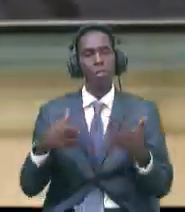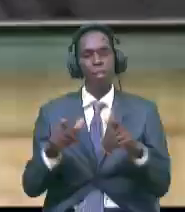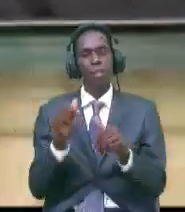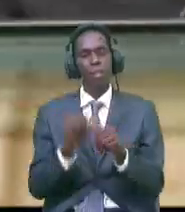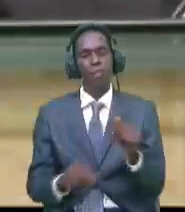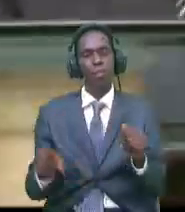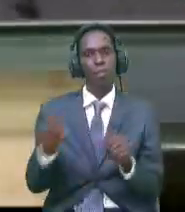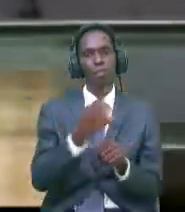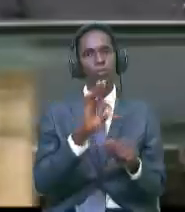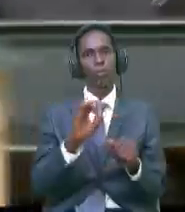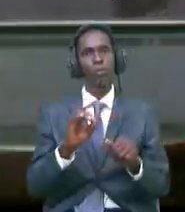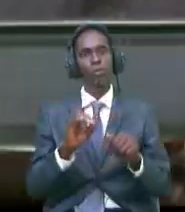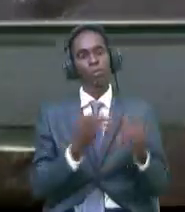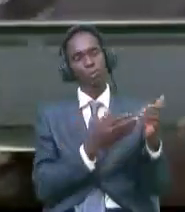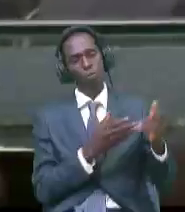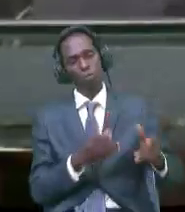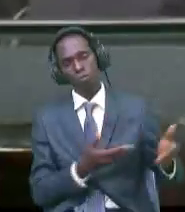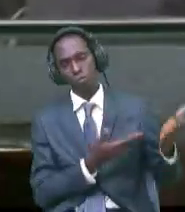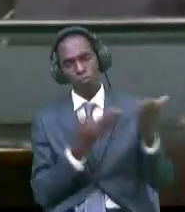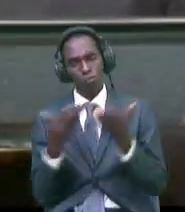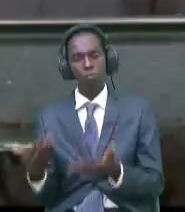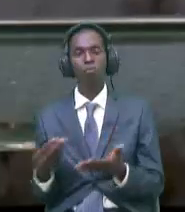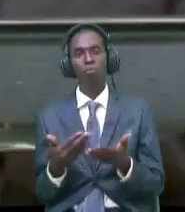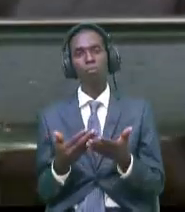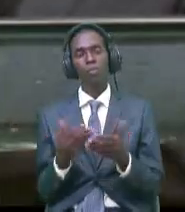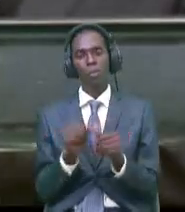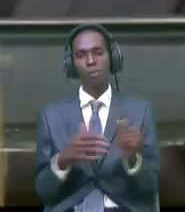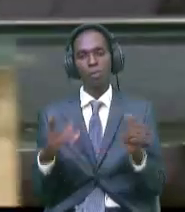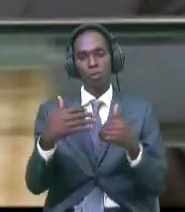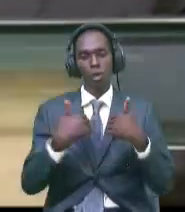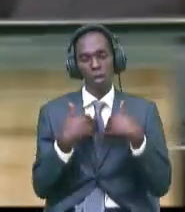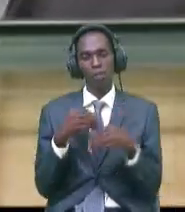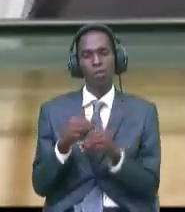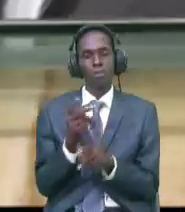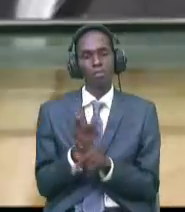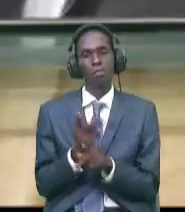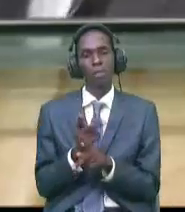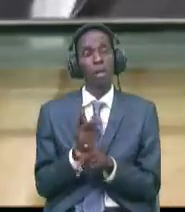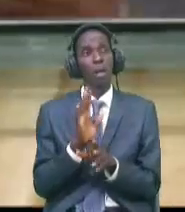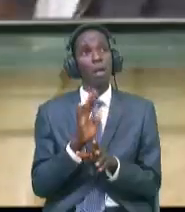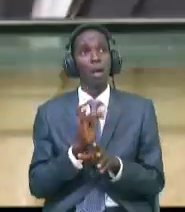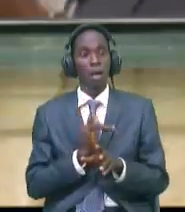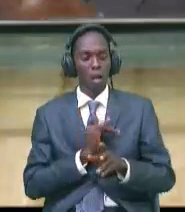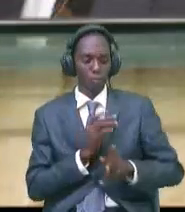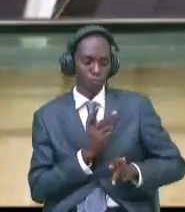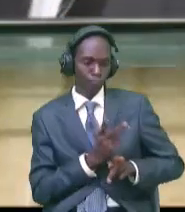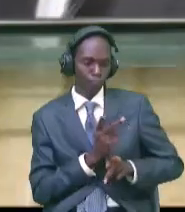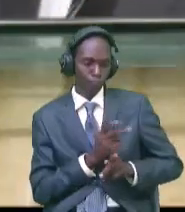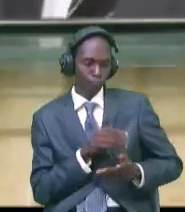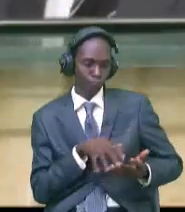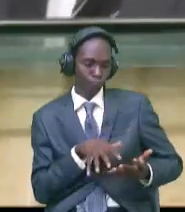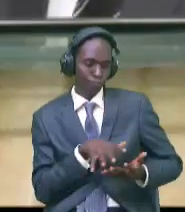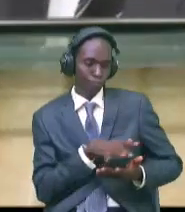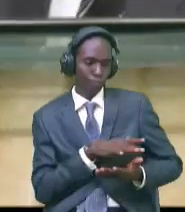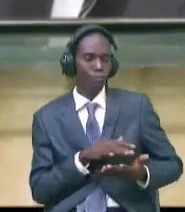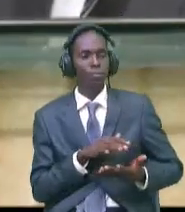by him his store. What does that mean? I keep this apart. I'm not to consume